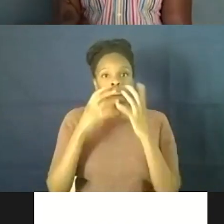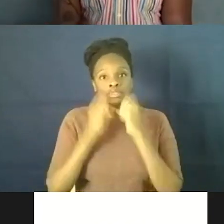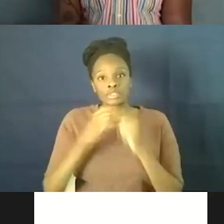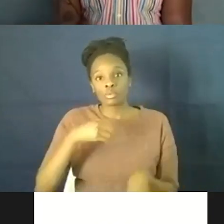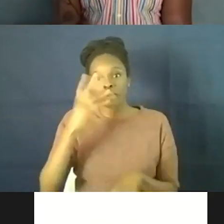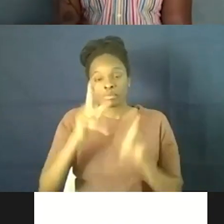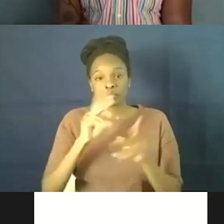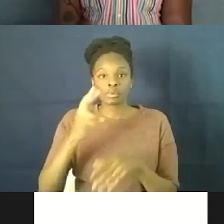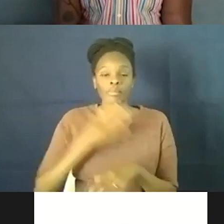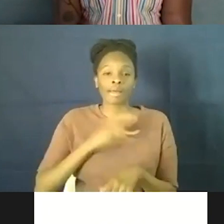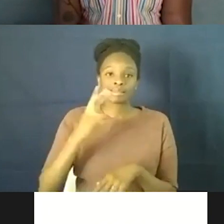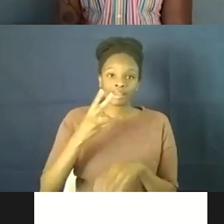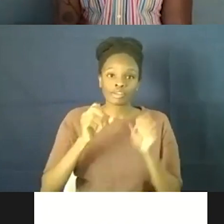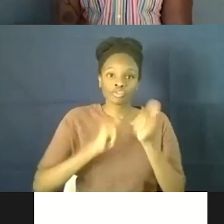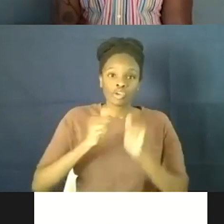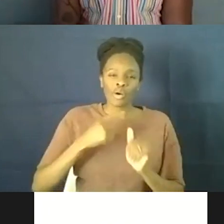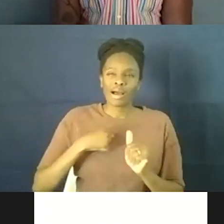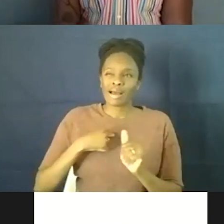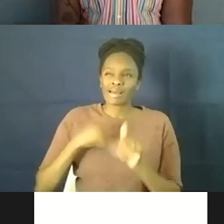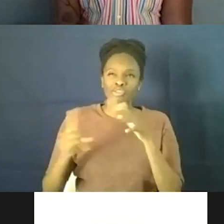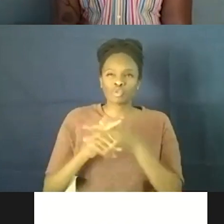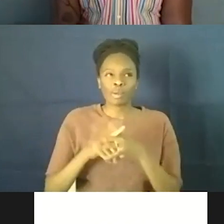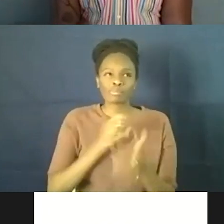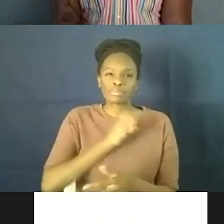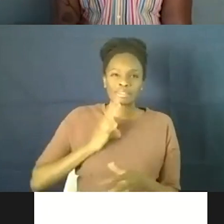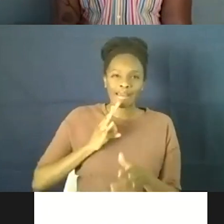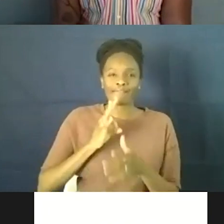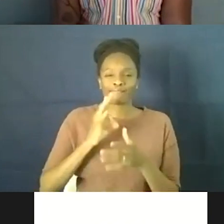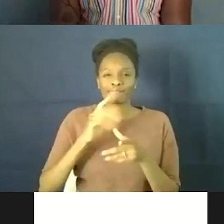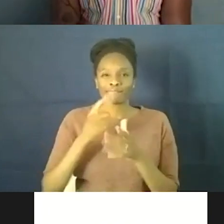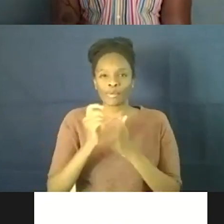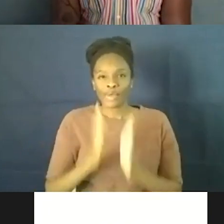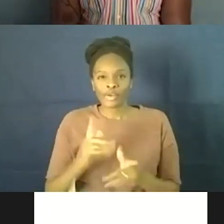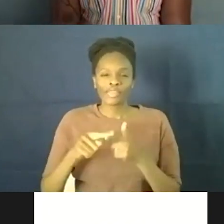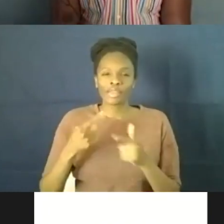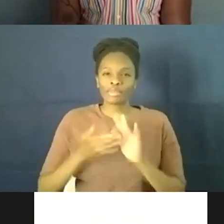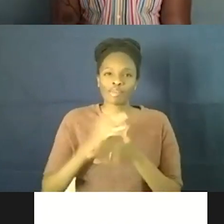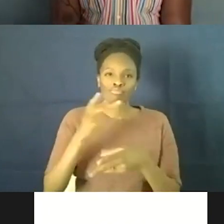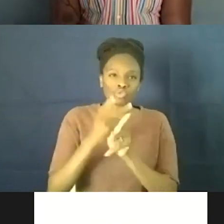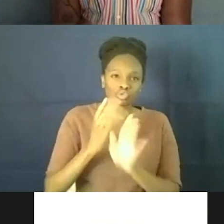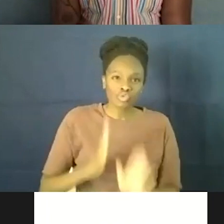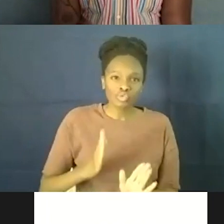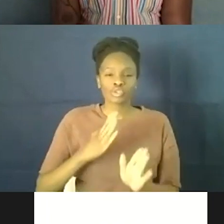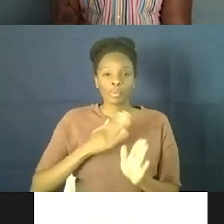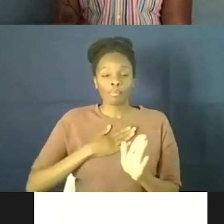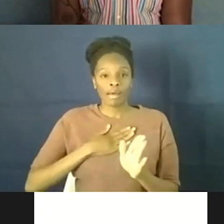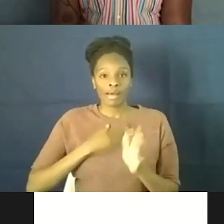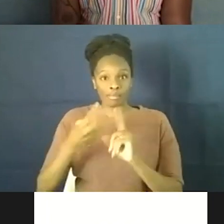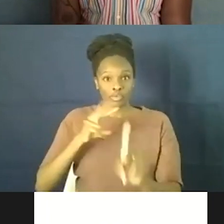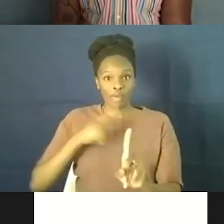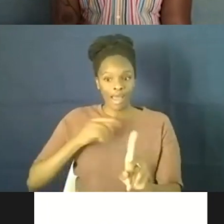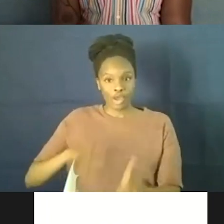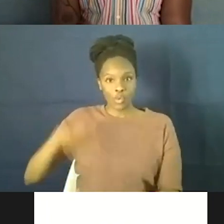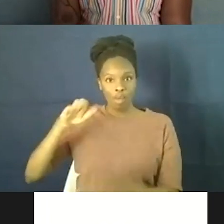as a staff writer. I left somewhere like in the producer or co-producer area. And so in my interpretation, like I grew up on that